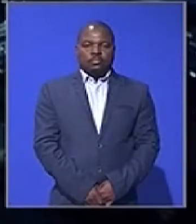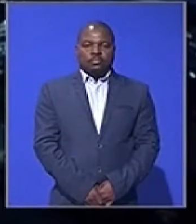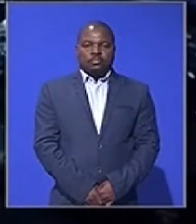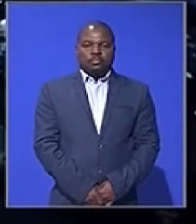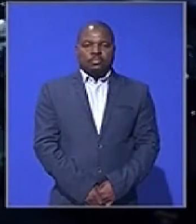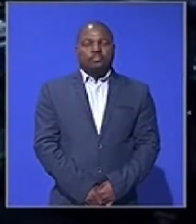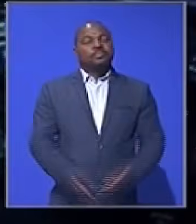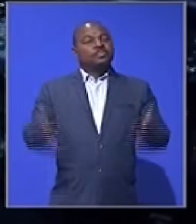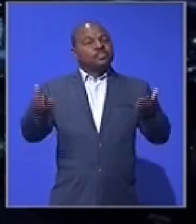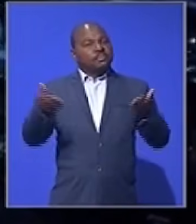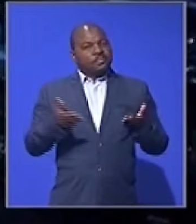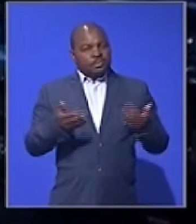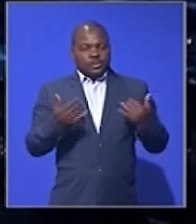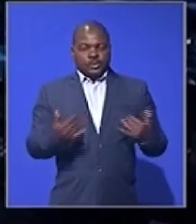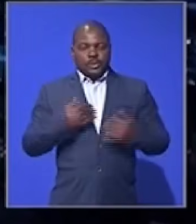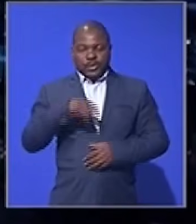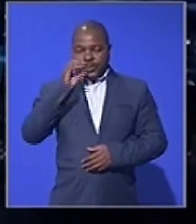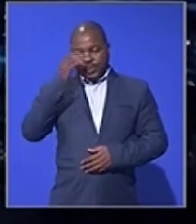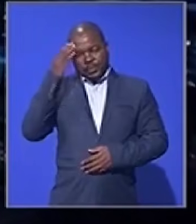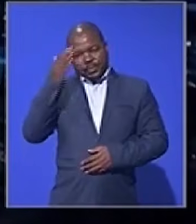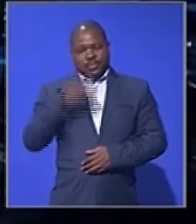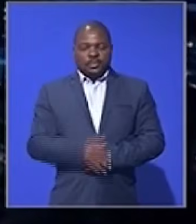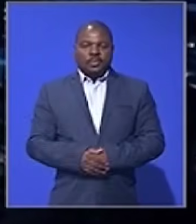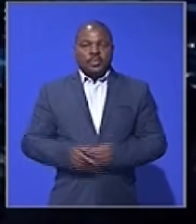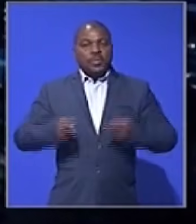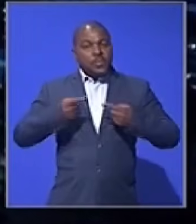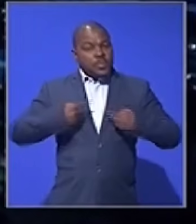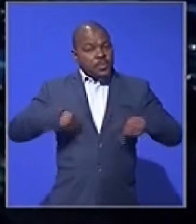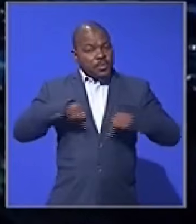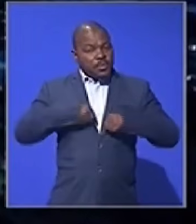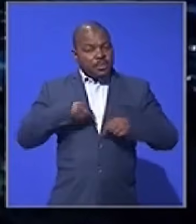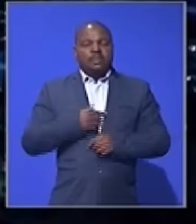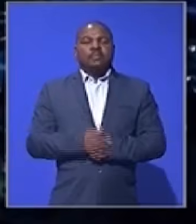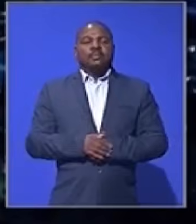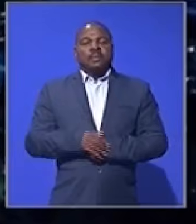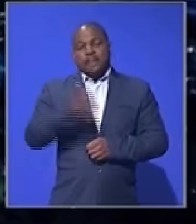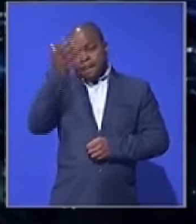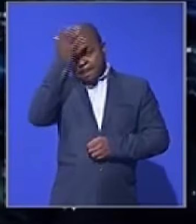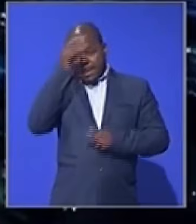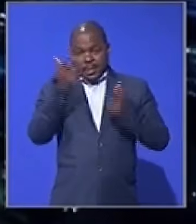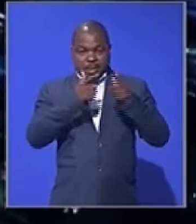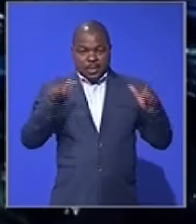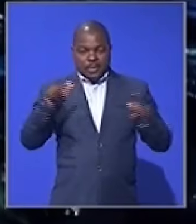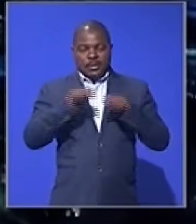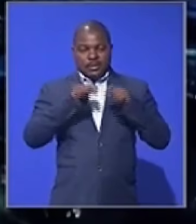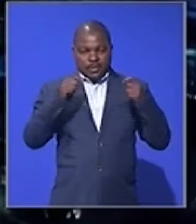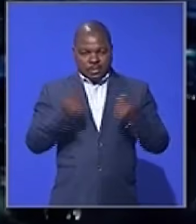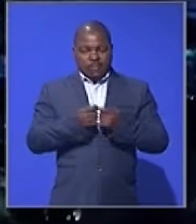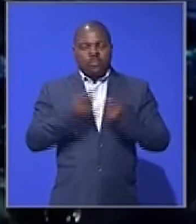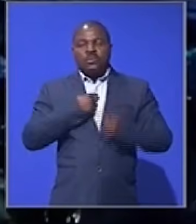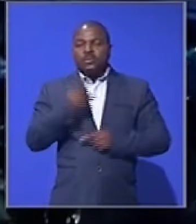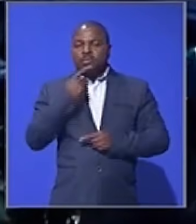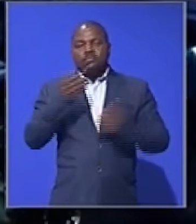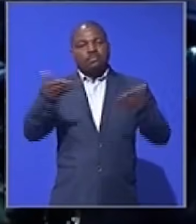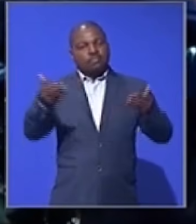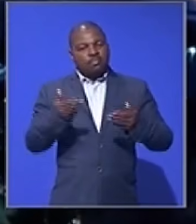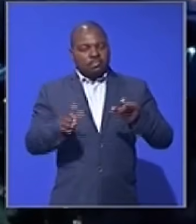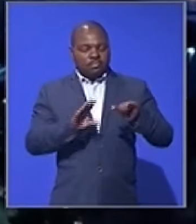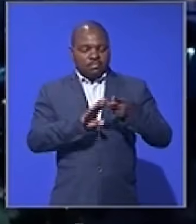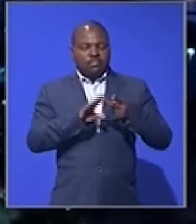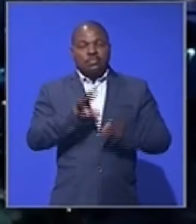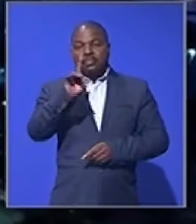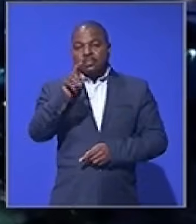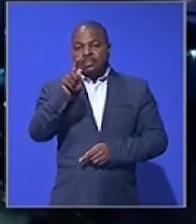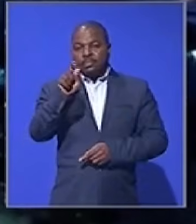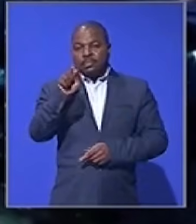Re a letamisha ditabeng tša bošegombio re le ba sehlopha sa ditaba tša leleme la Sepedi re a lamogela le babogedi ba rena ba kanala